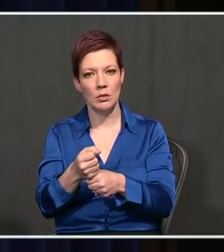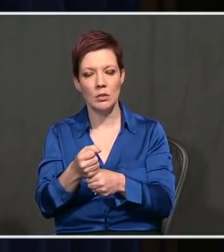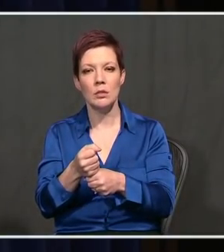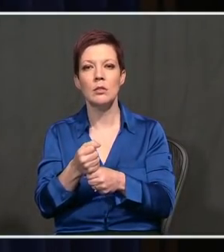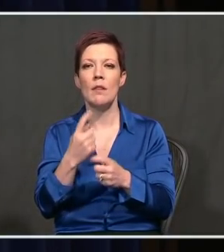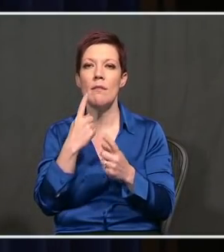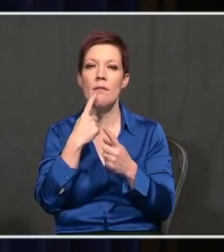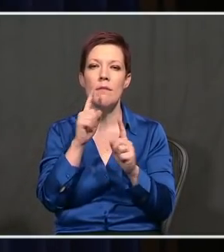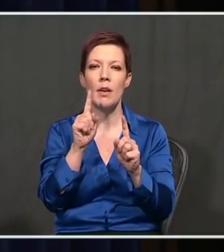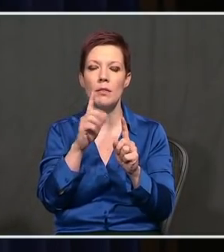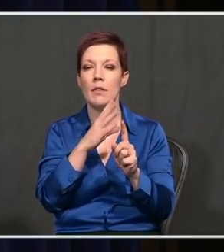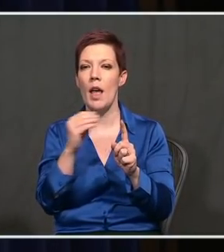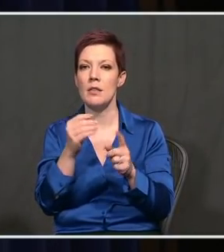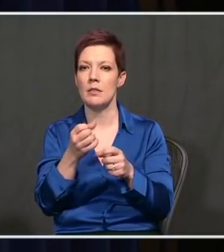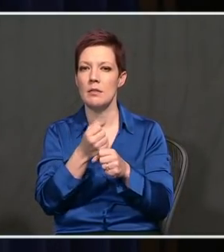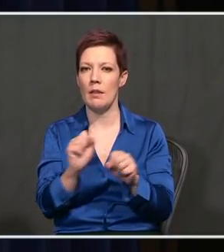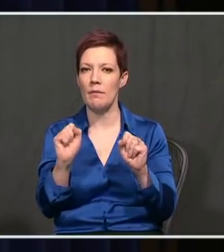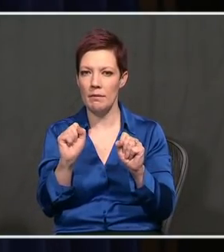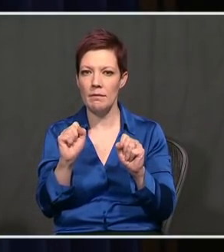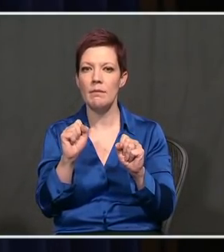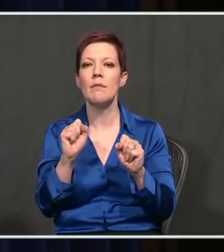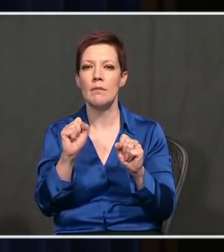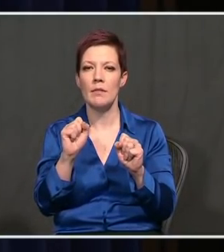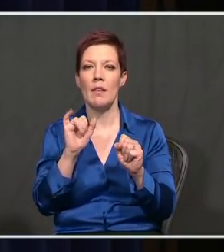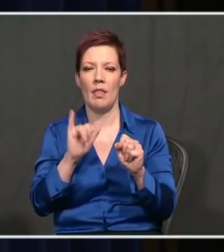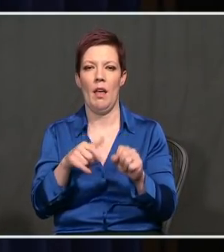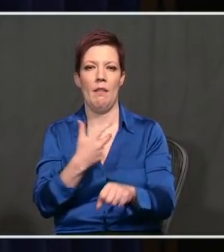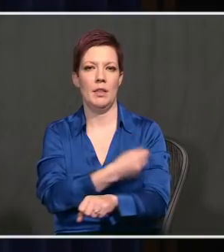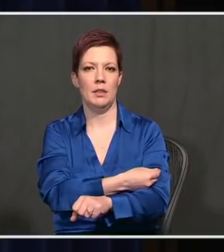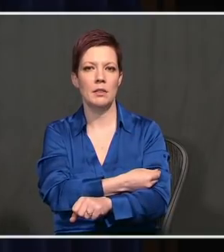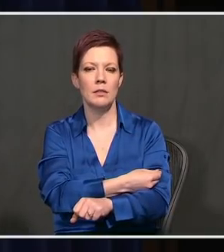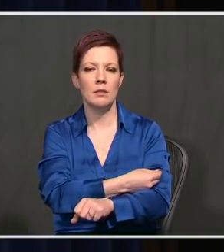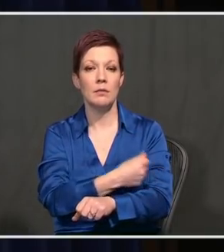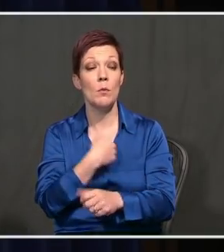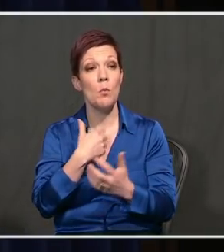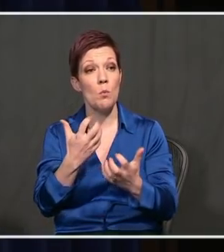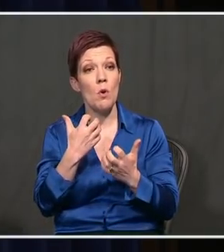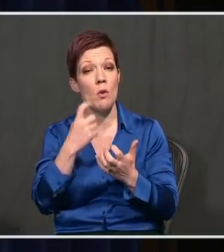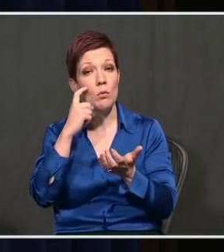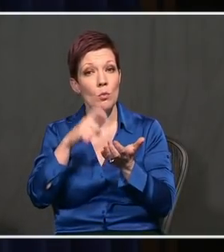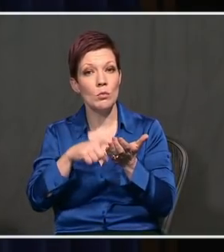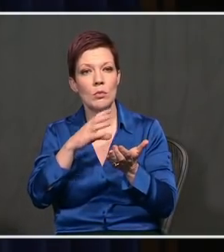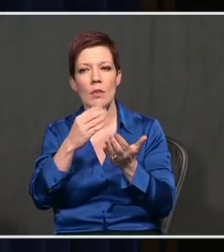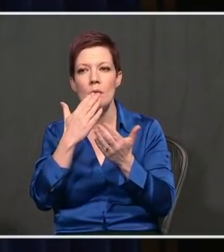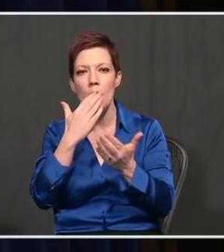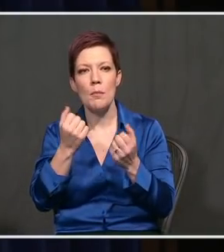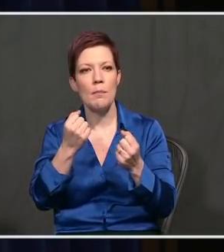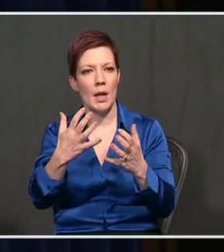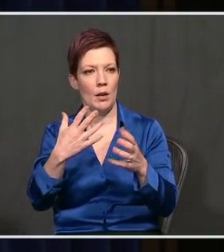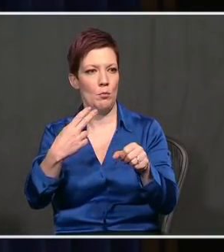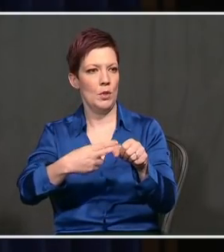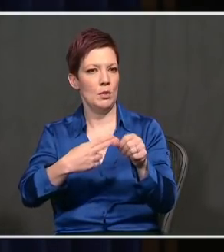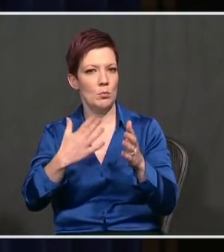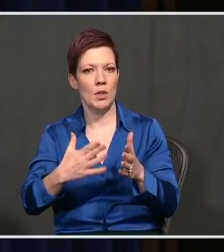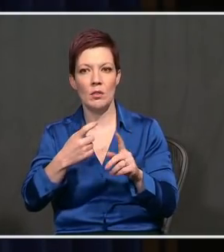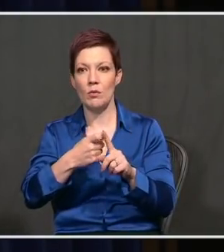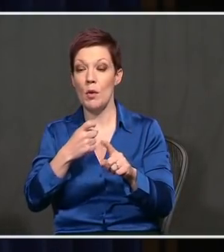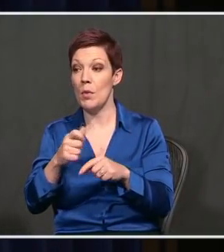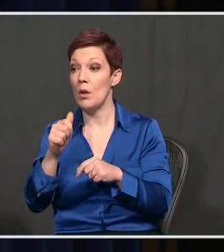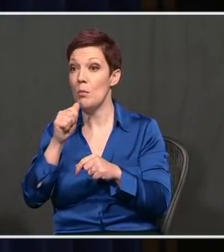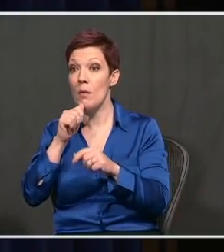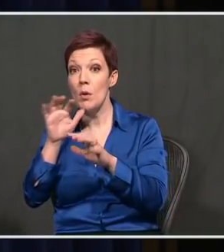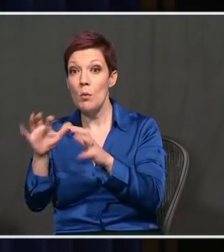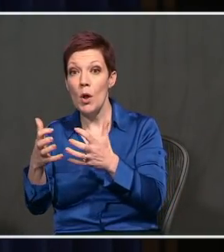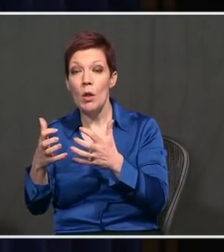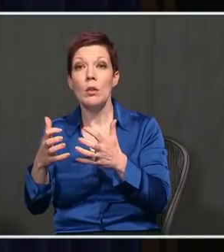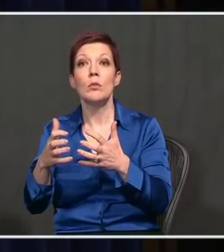this vaccine. And of course, I also want to acknowledge and thank the many participants from the private sector to the